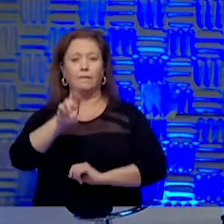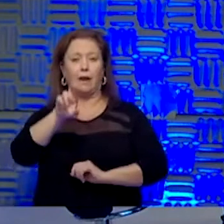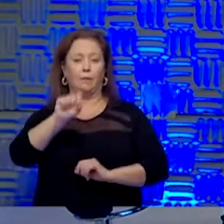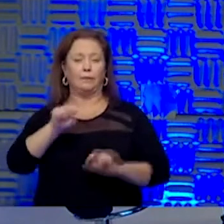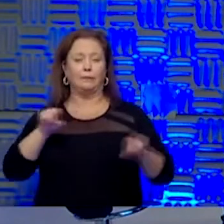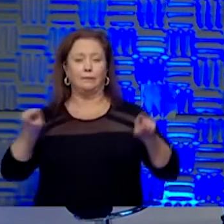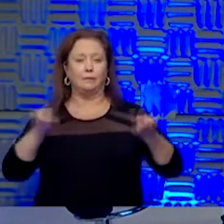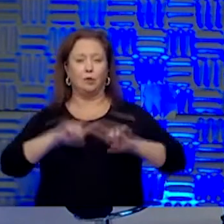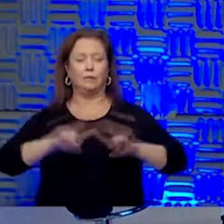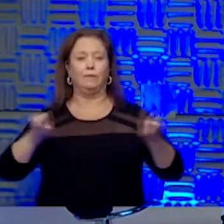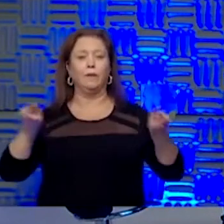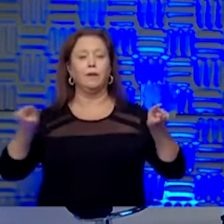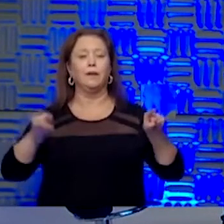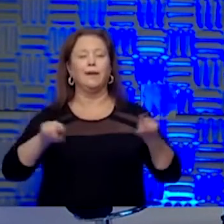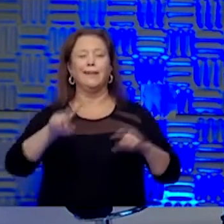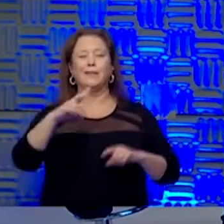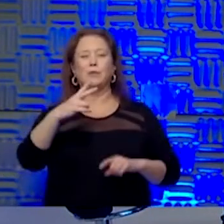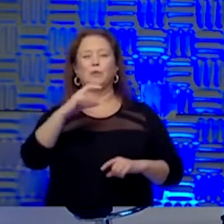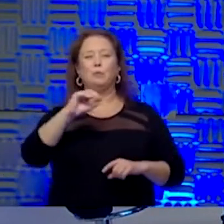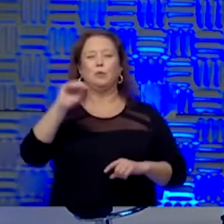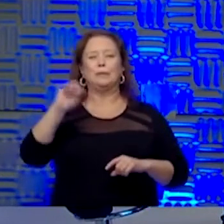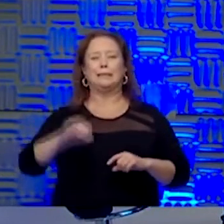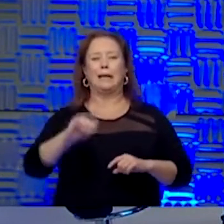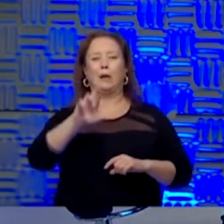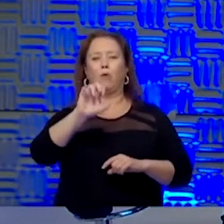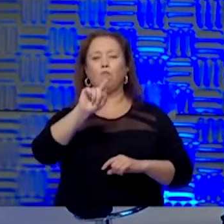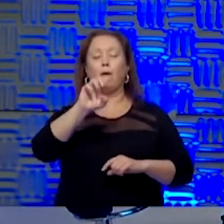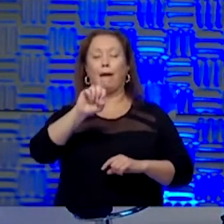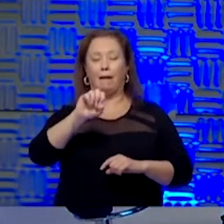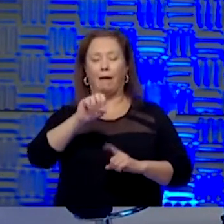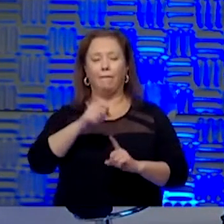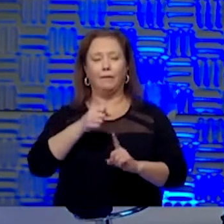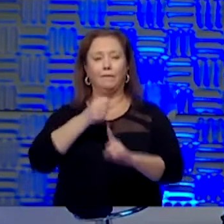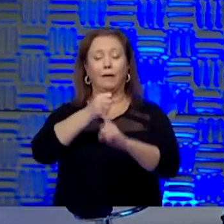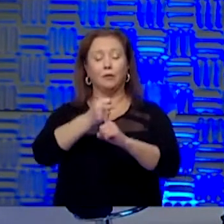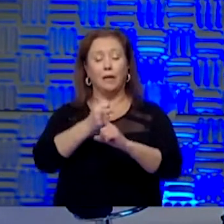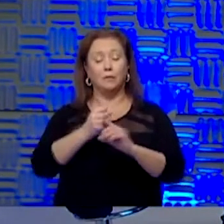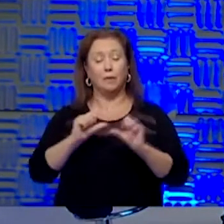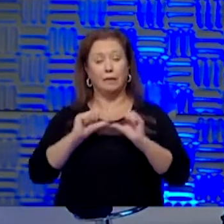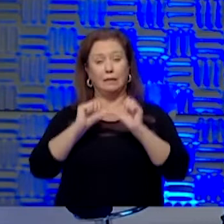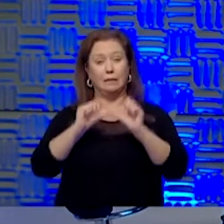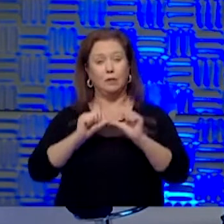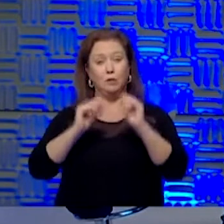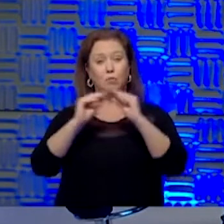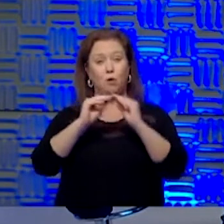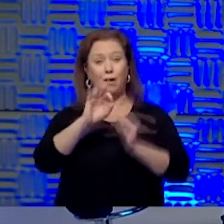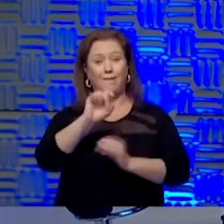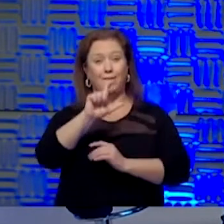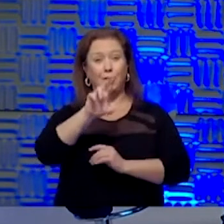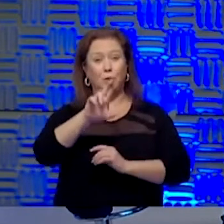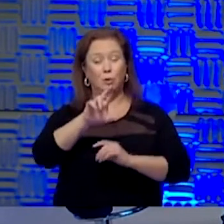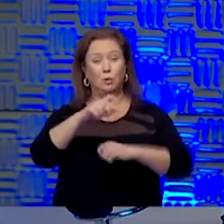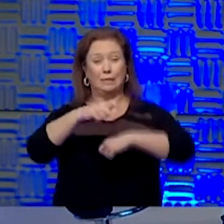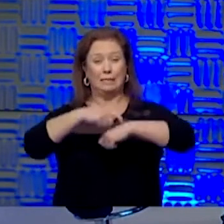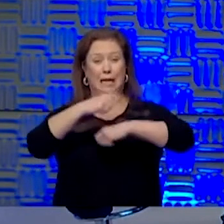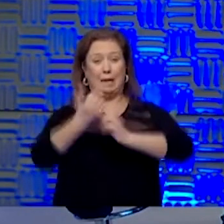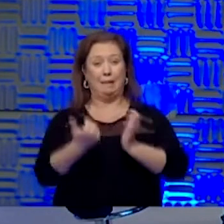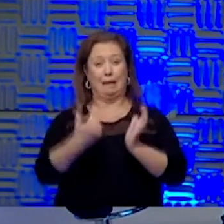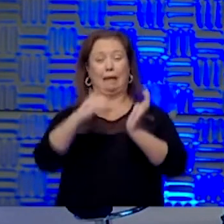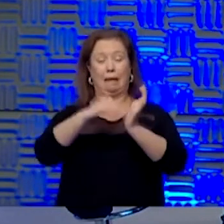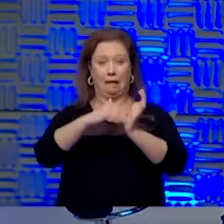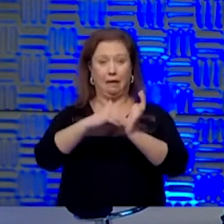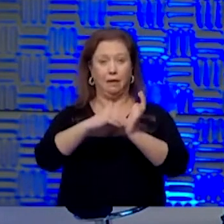2% co-infection rate, so that's a pretty small rate. Now, as we move further and we get into influenza season,